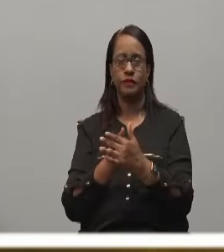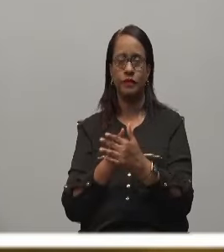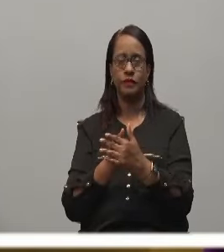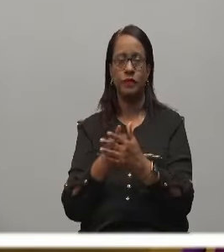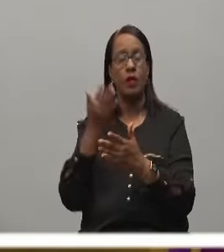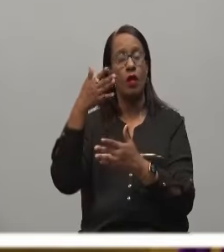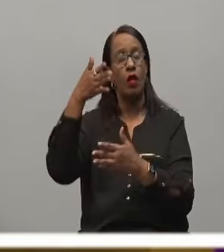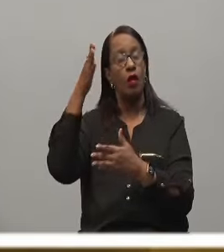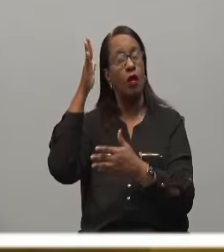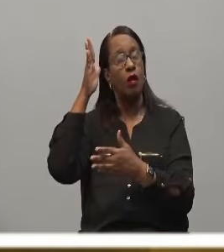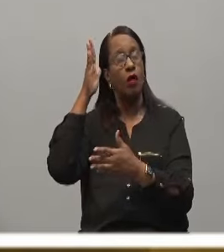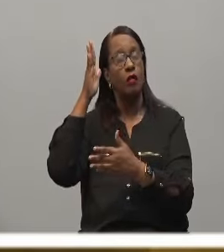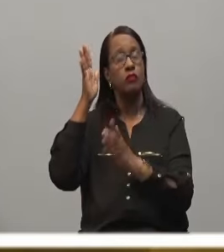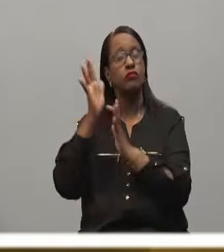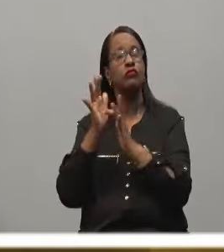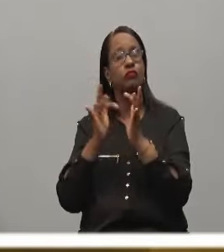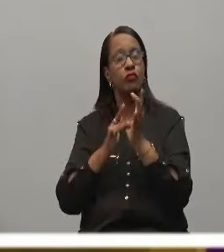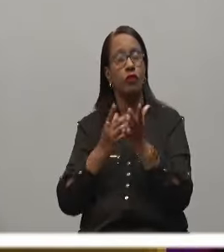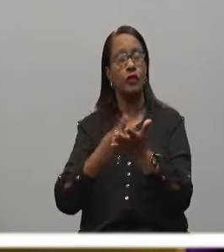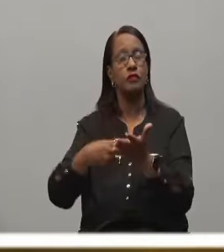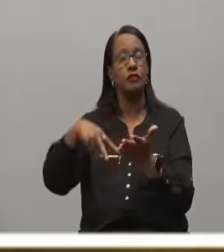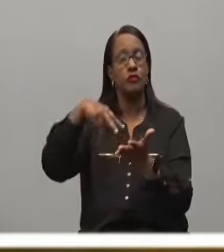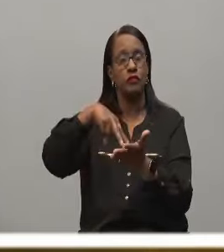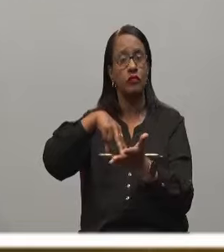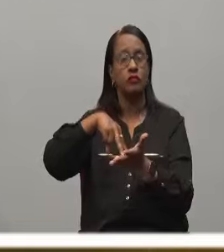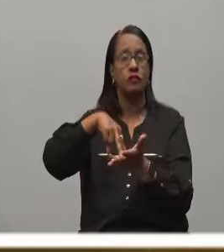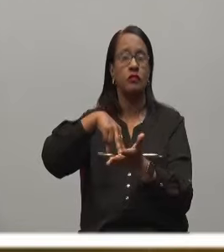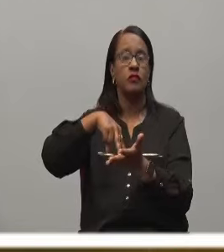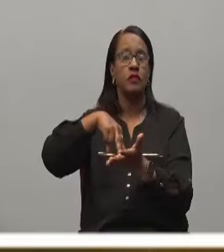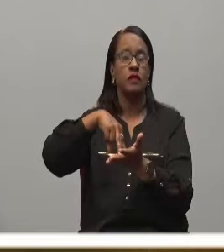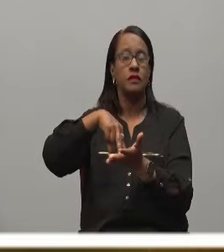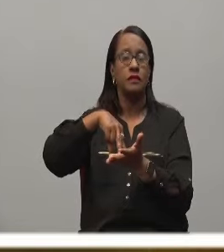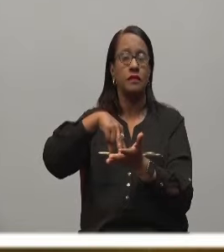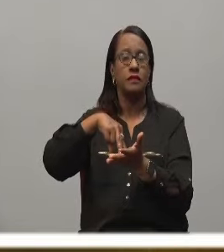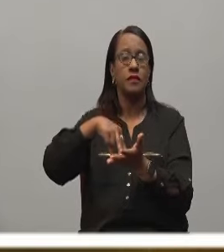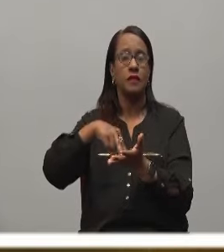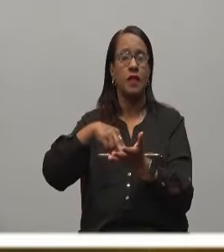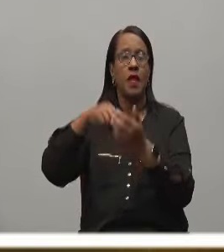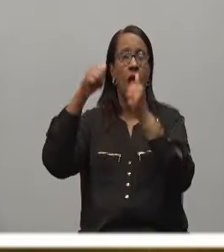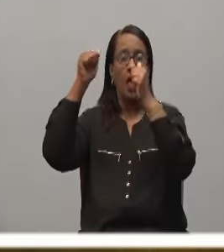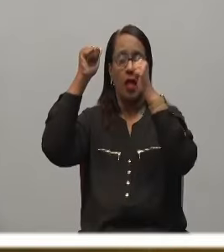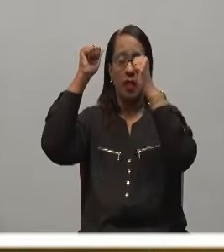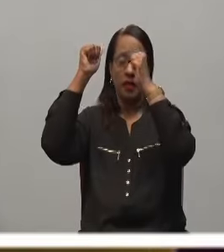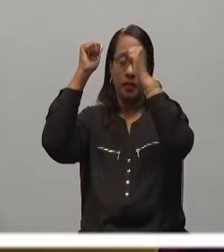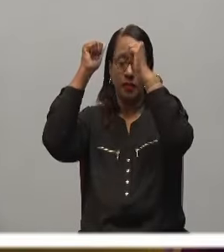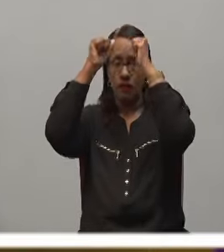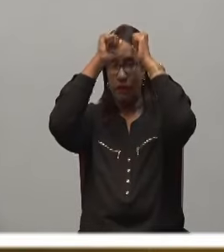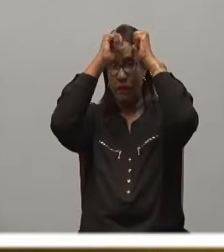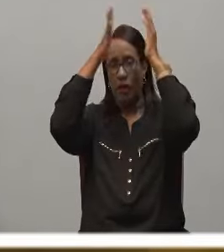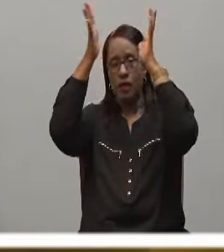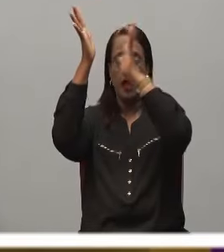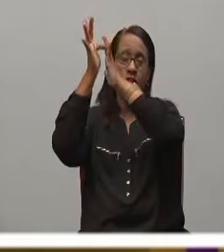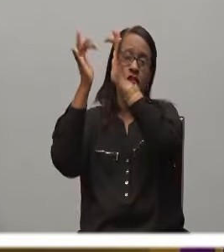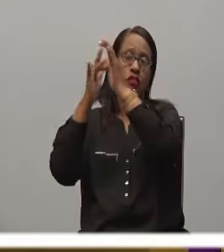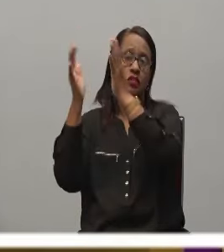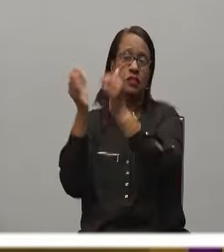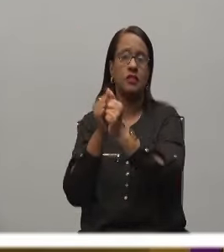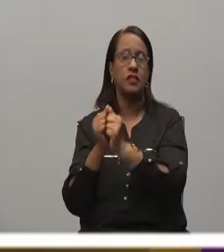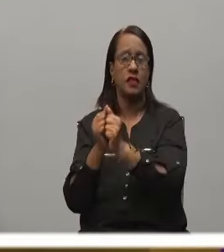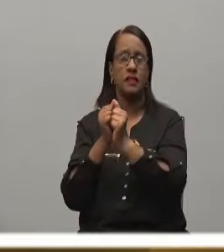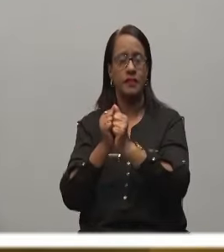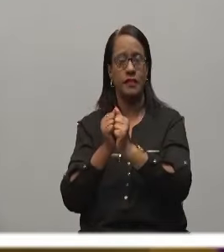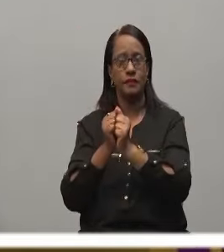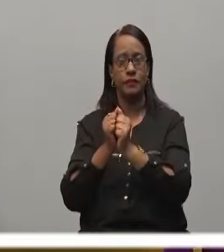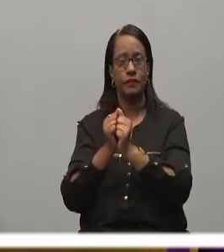at the right hand of the Father. We are not left to our own device when we are in temptation without